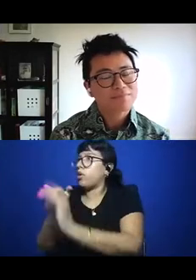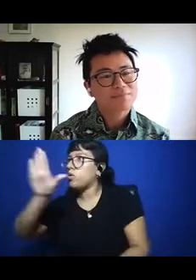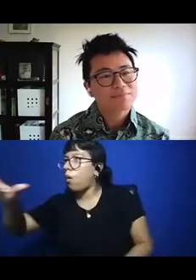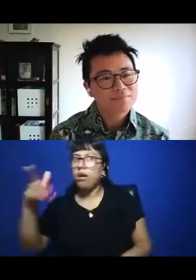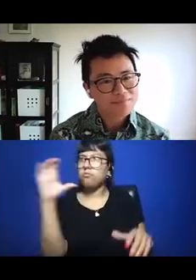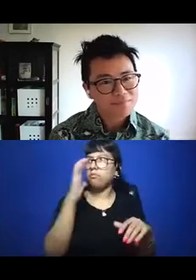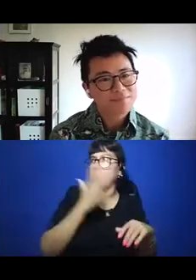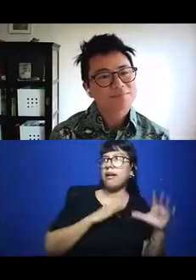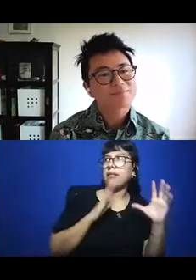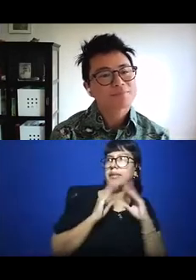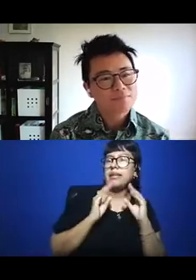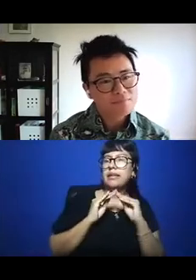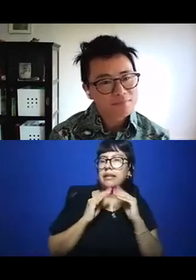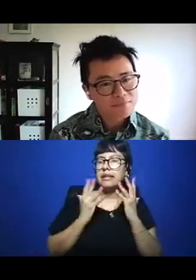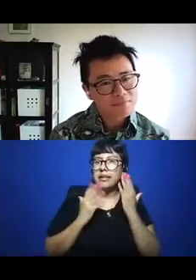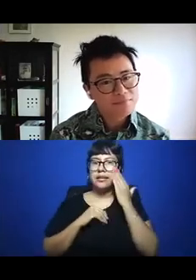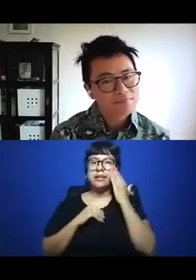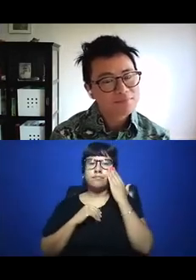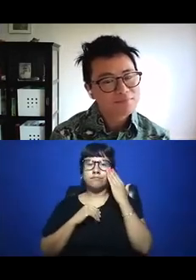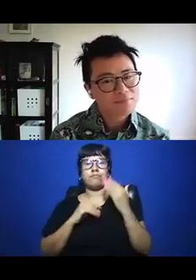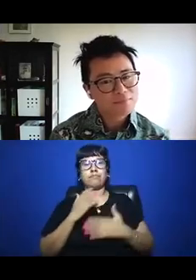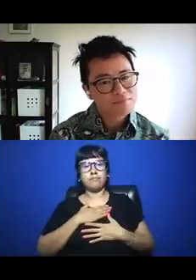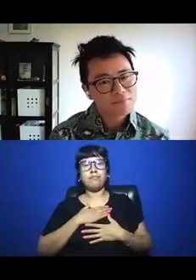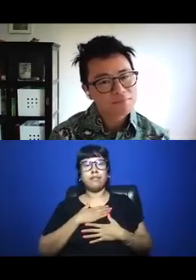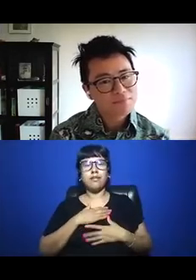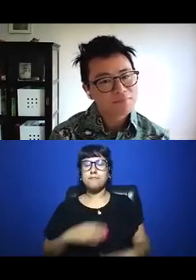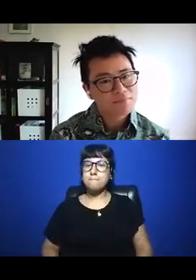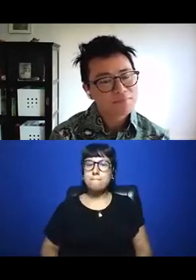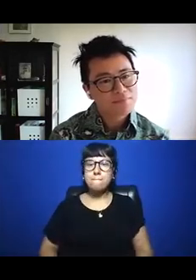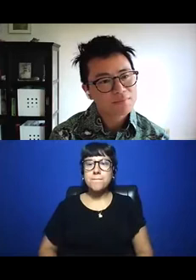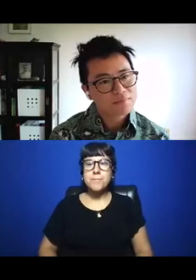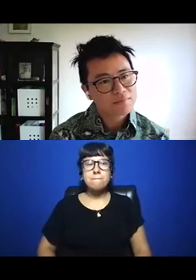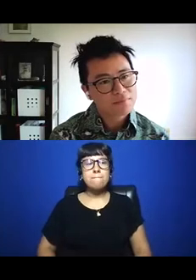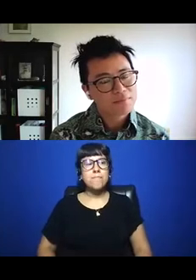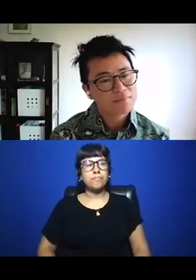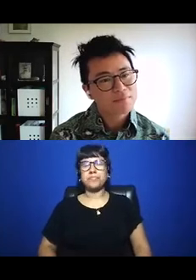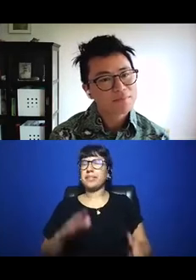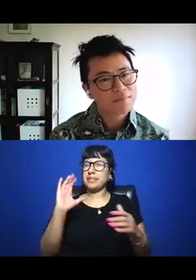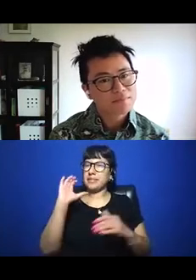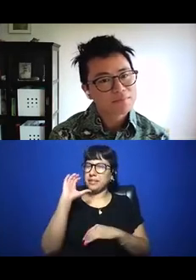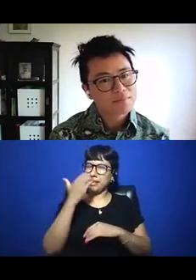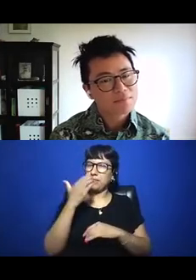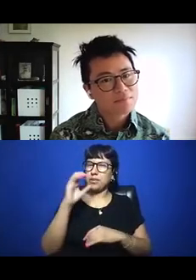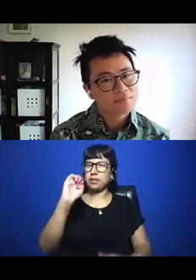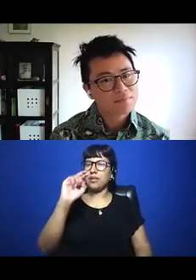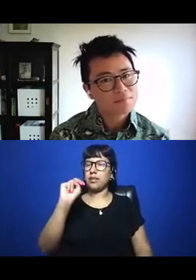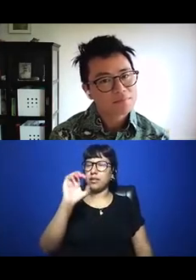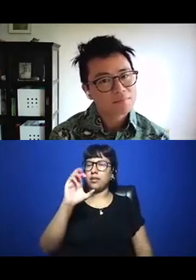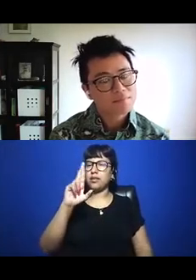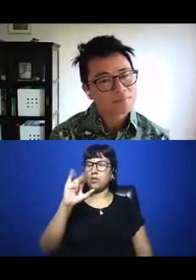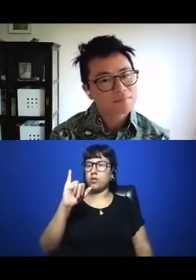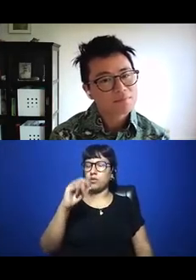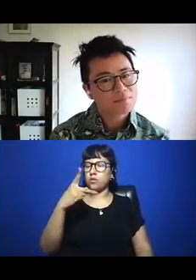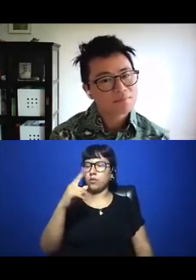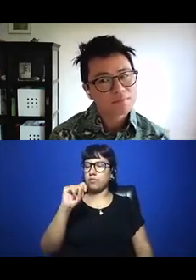meeting. So it seems like it's end-to-end encrypted and that gives you some reliability, but at the